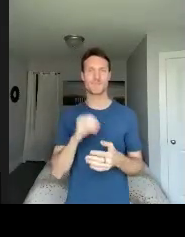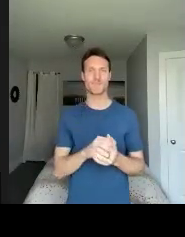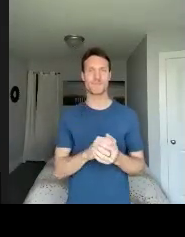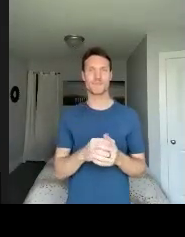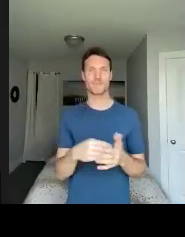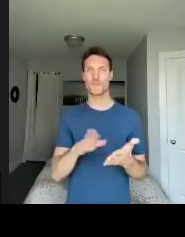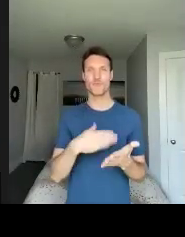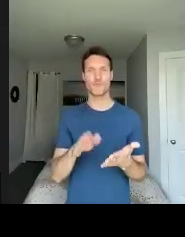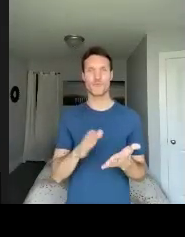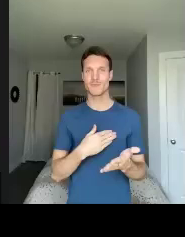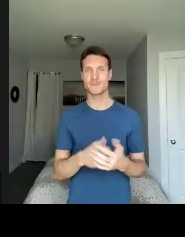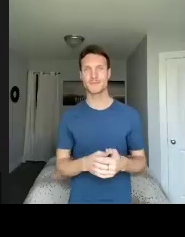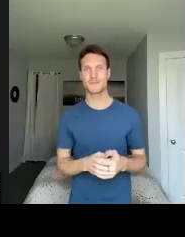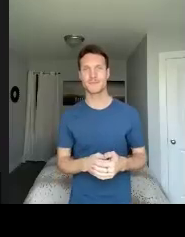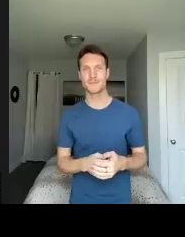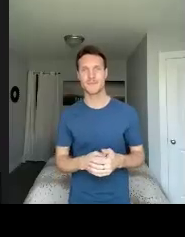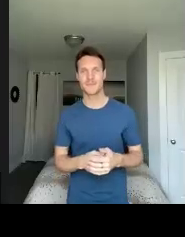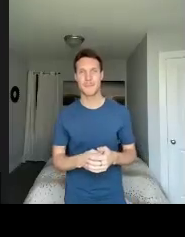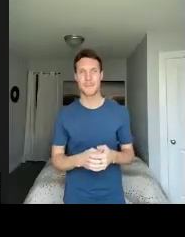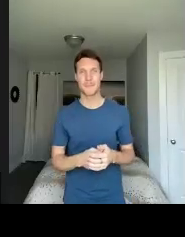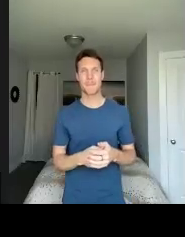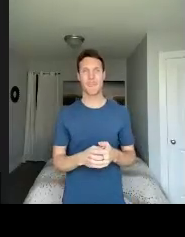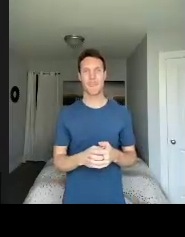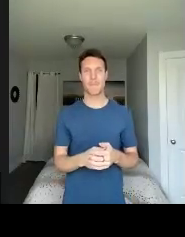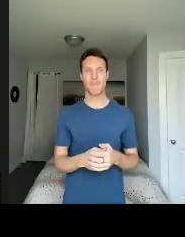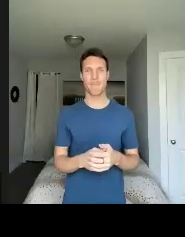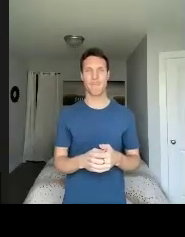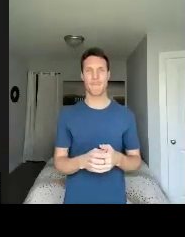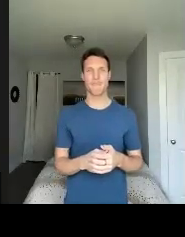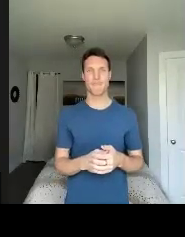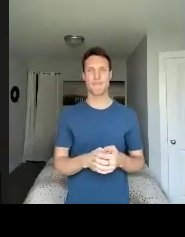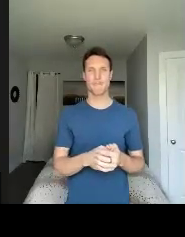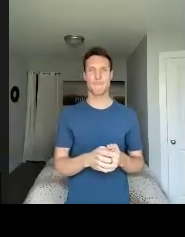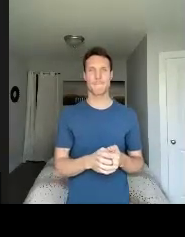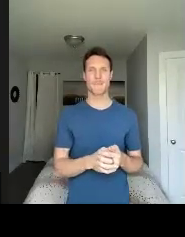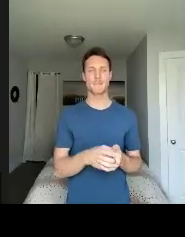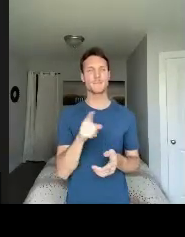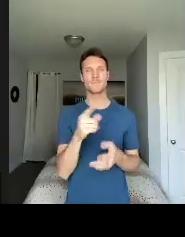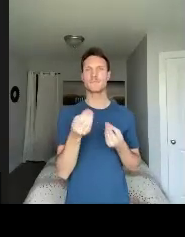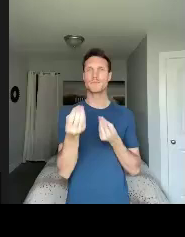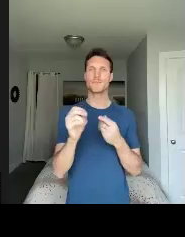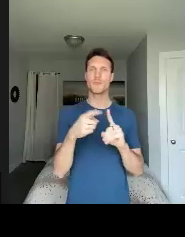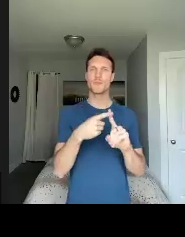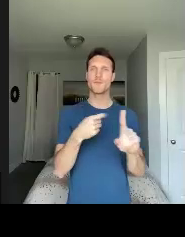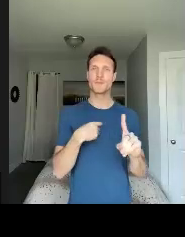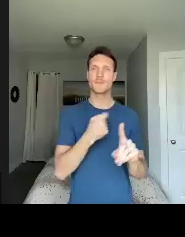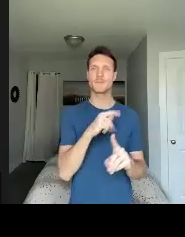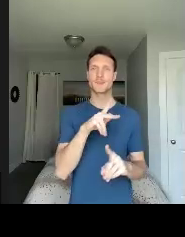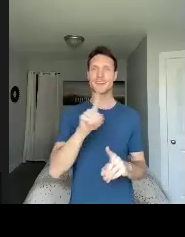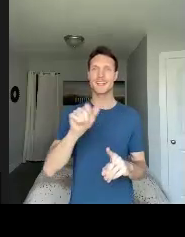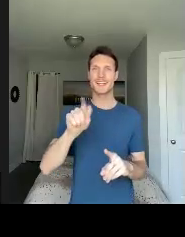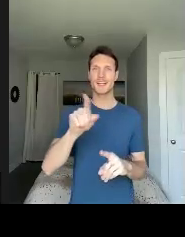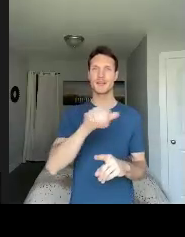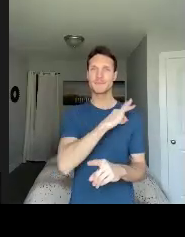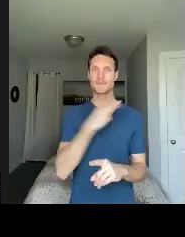from KDAD's staff. And they are going to cover our somewhat usual topics. So we'll